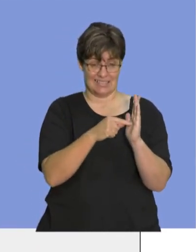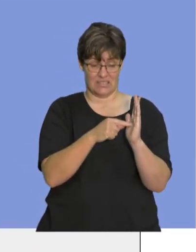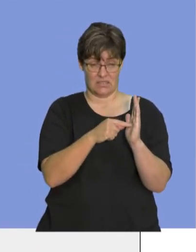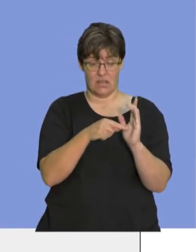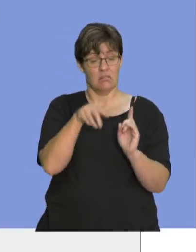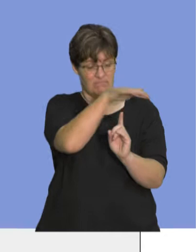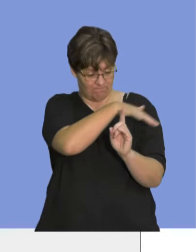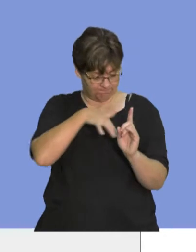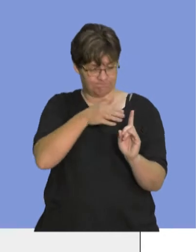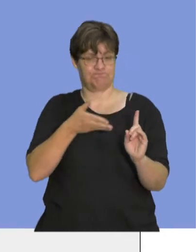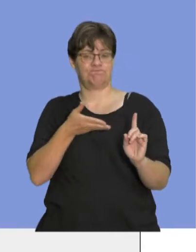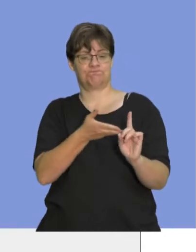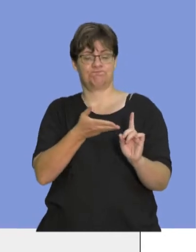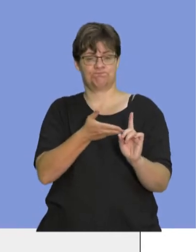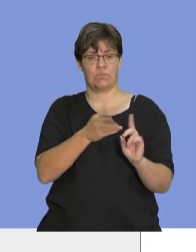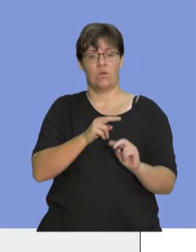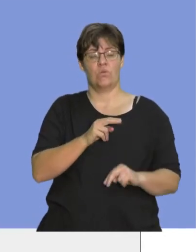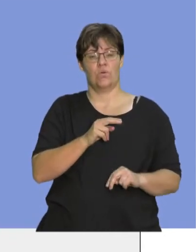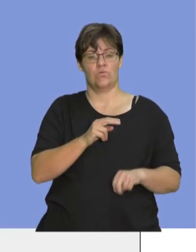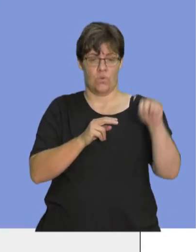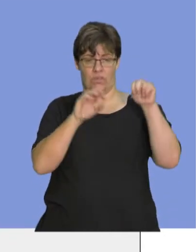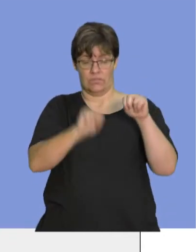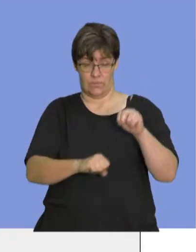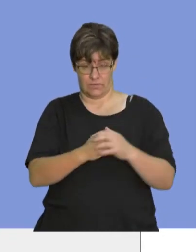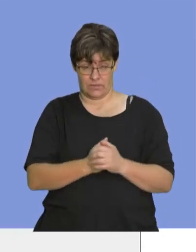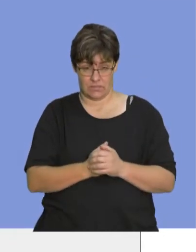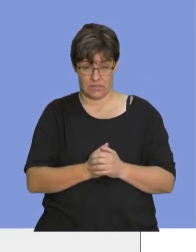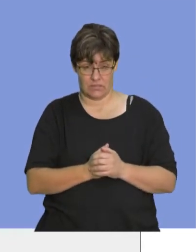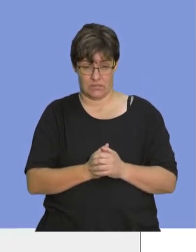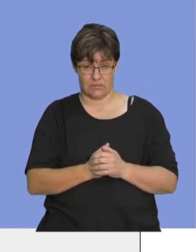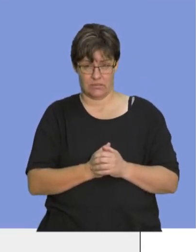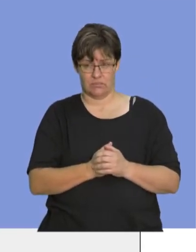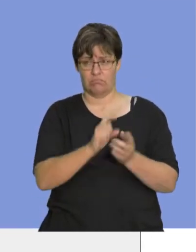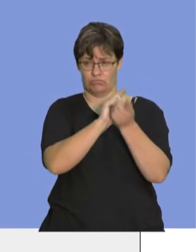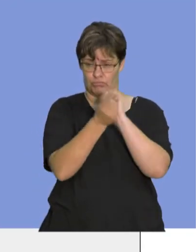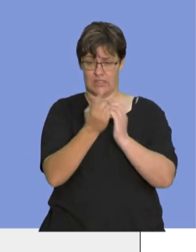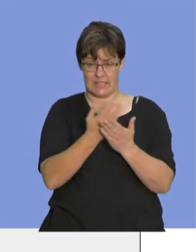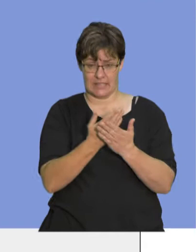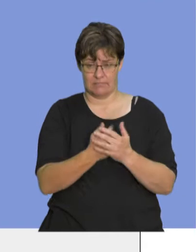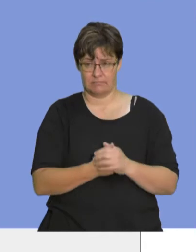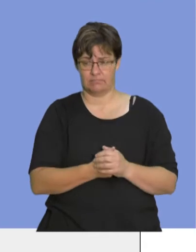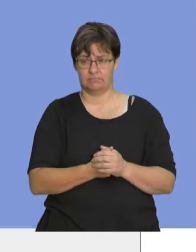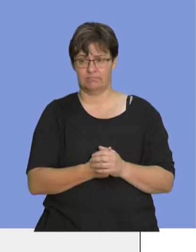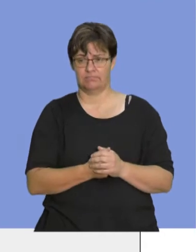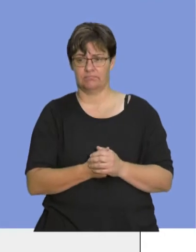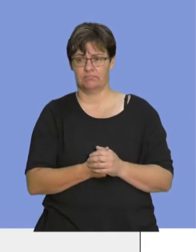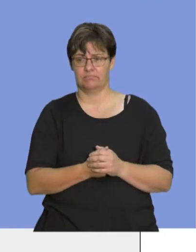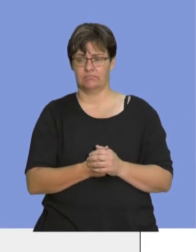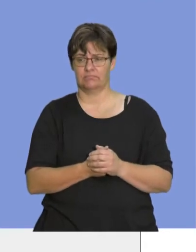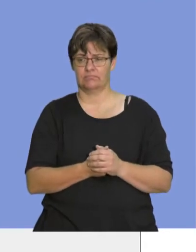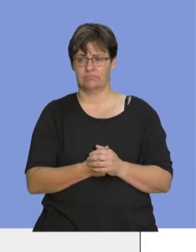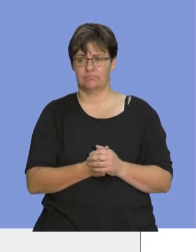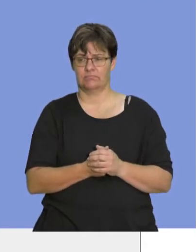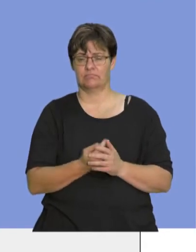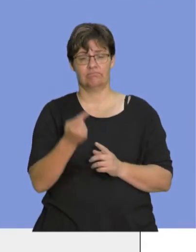you'll see that the field is there in terms of the north-south. Okay, so we can even change that. Okay,